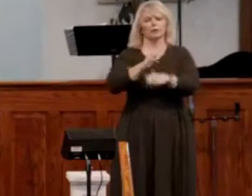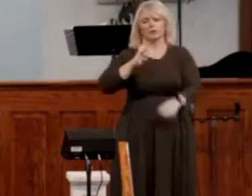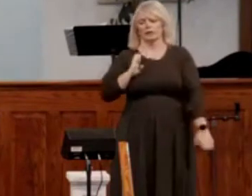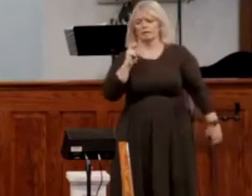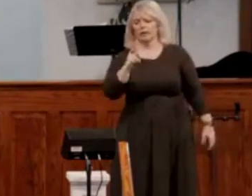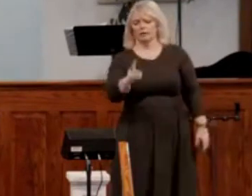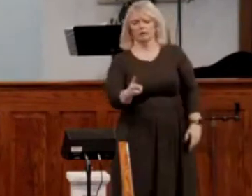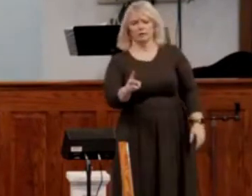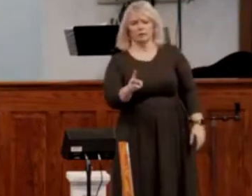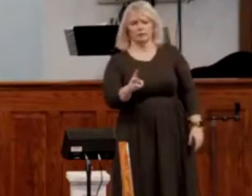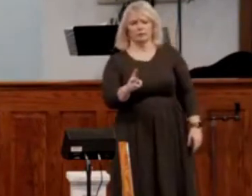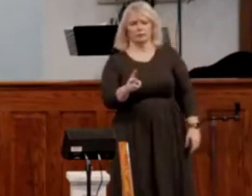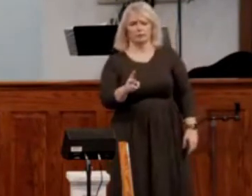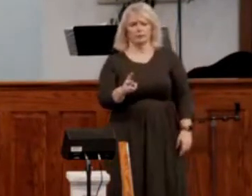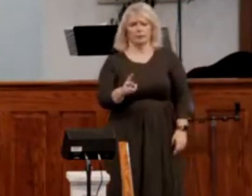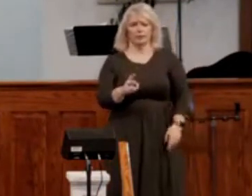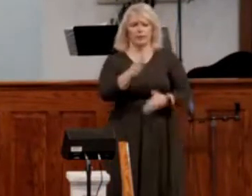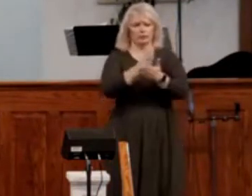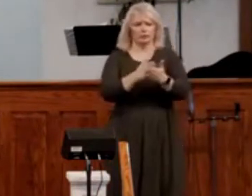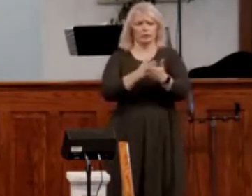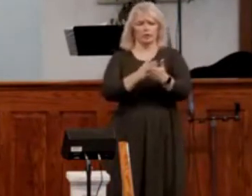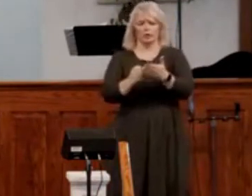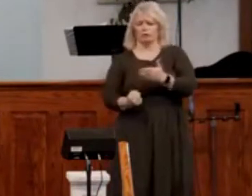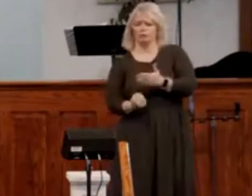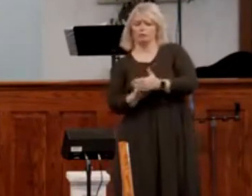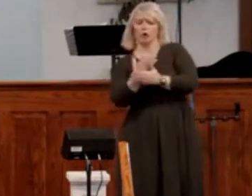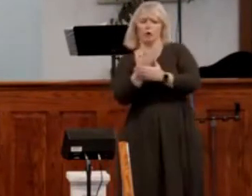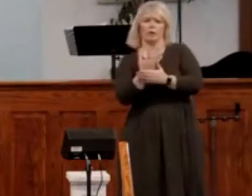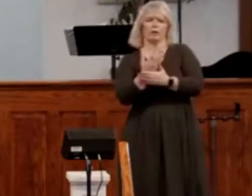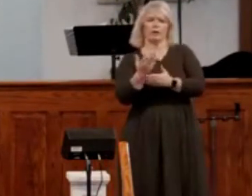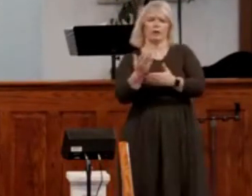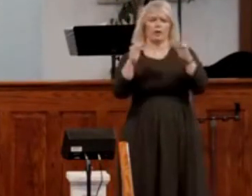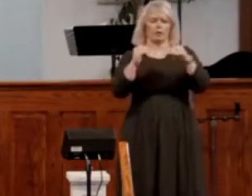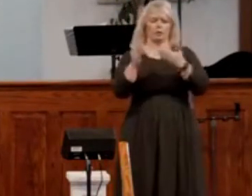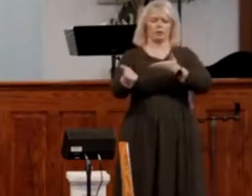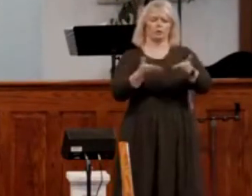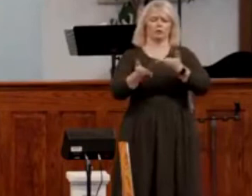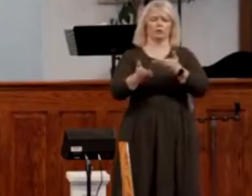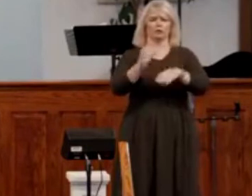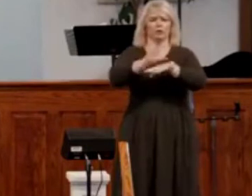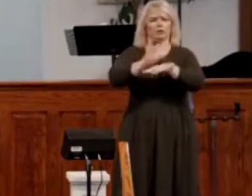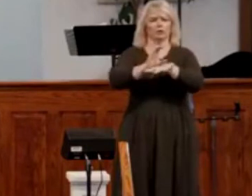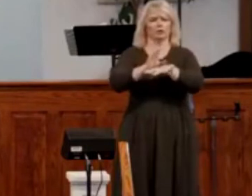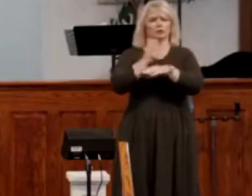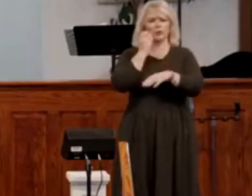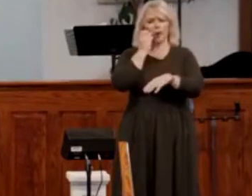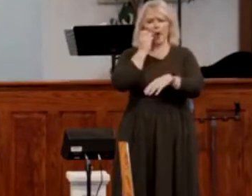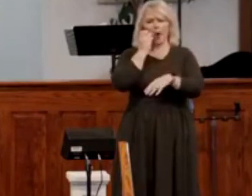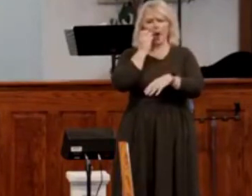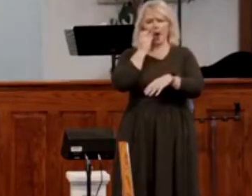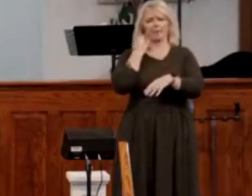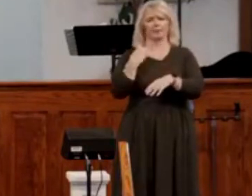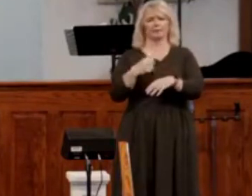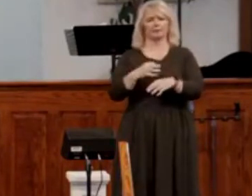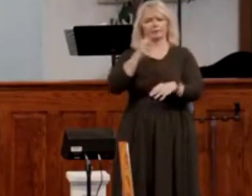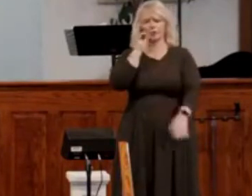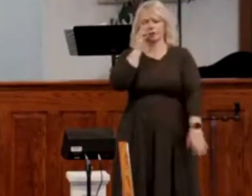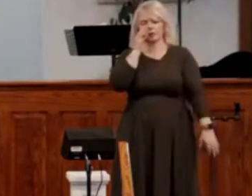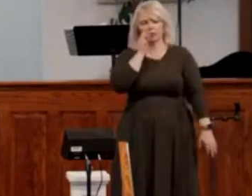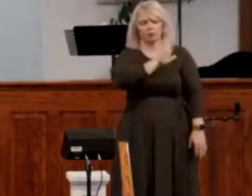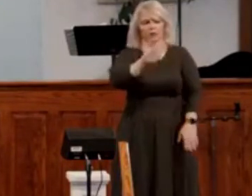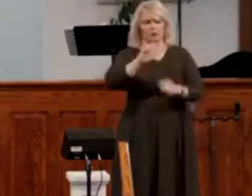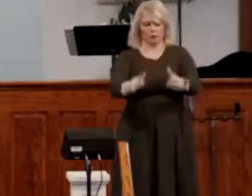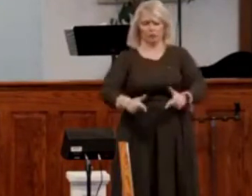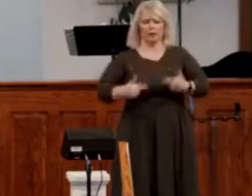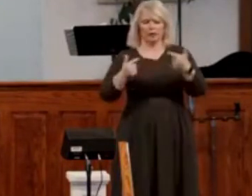daily life. That's part of growing in our faith. Hopefully you're serving in the church in some way. But fruit is the fruit in your lives